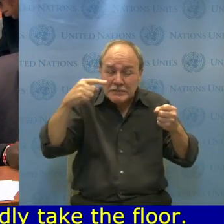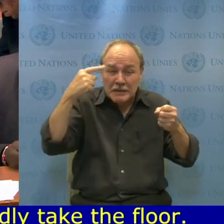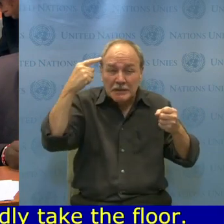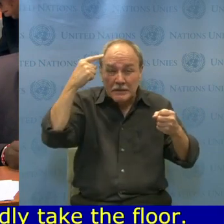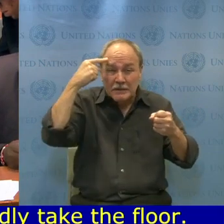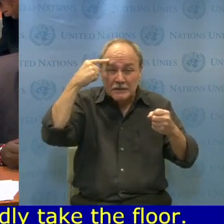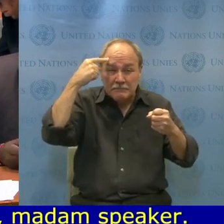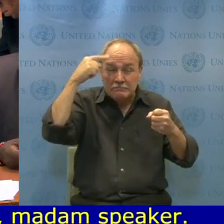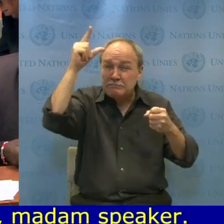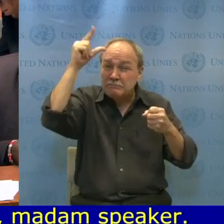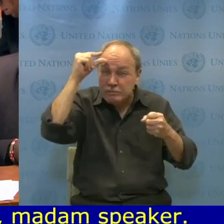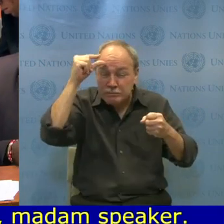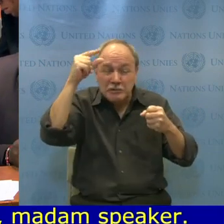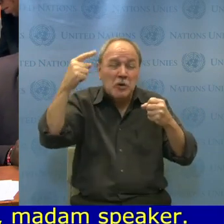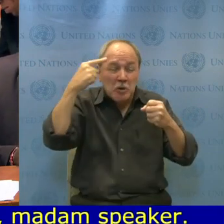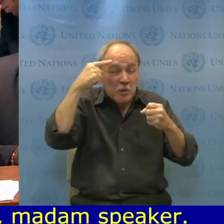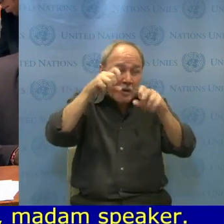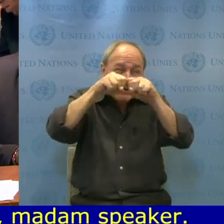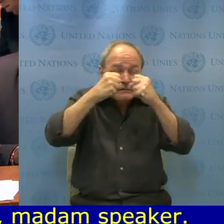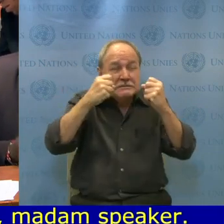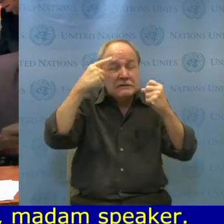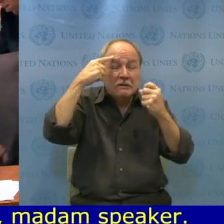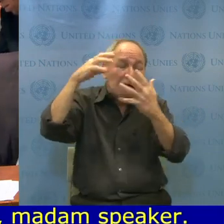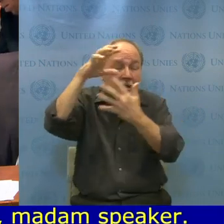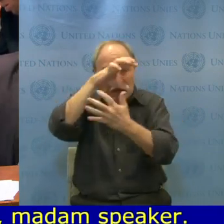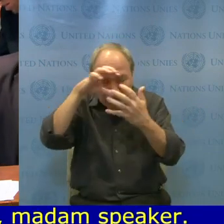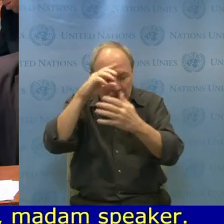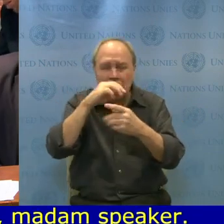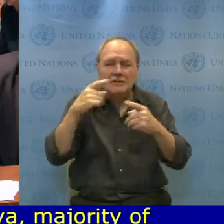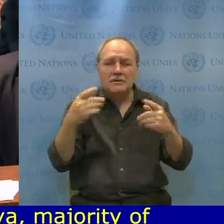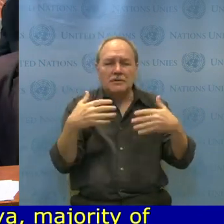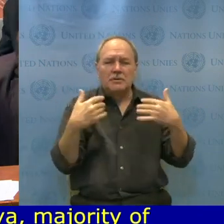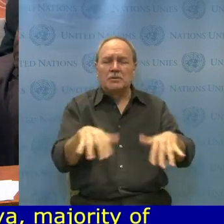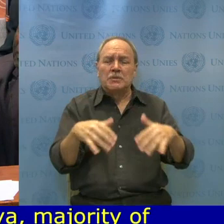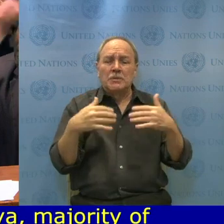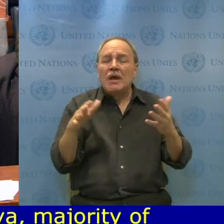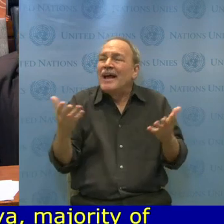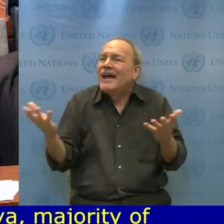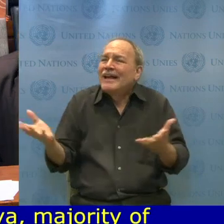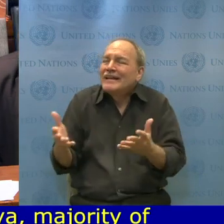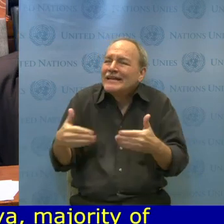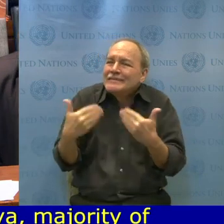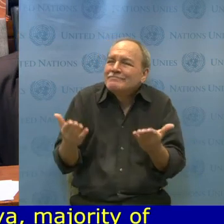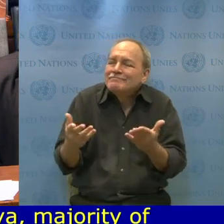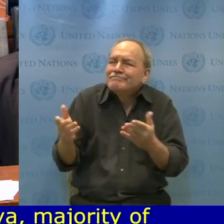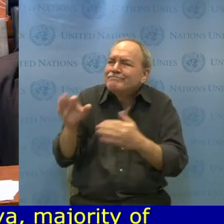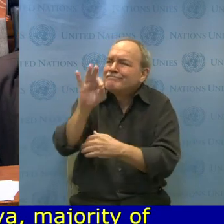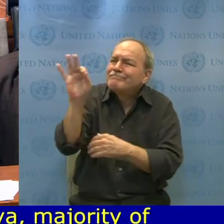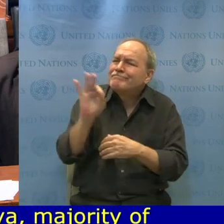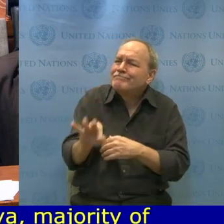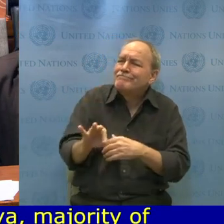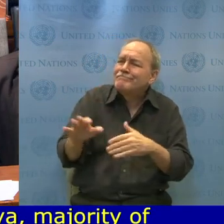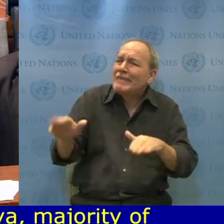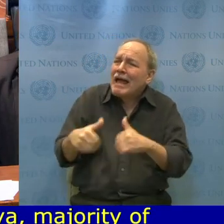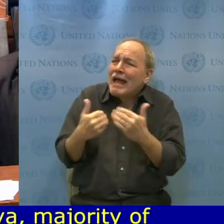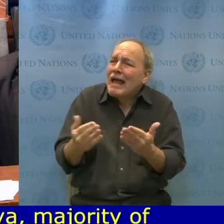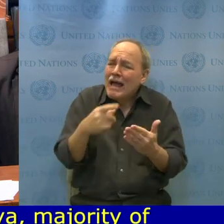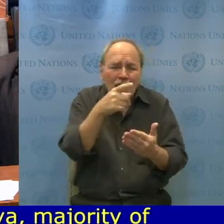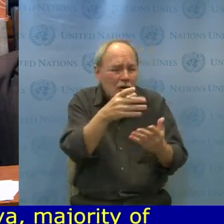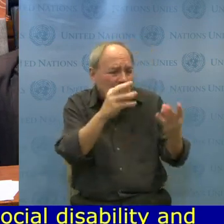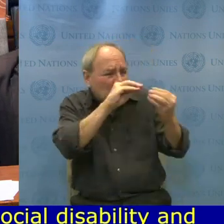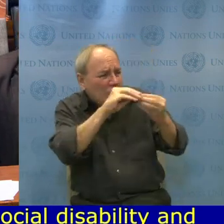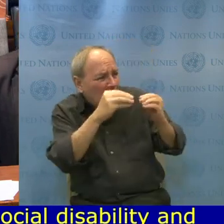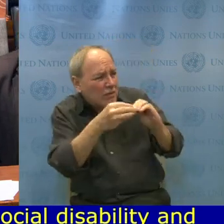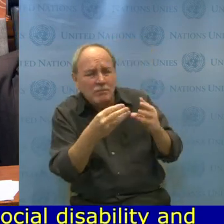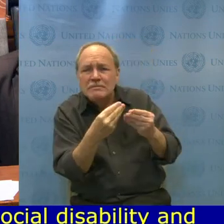than imprisonment or confinement. What are the best practices in solving such issues?